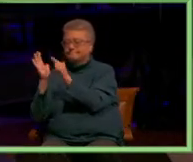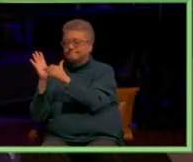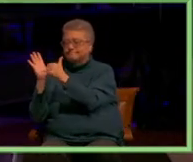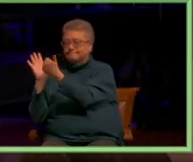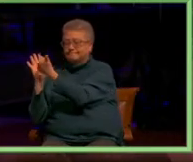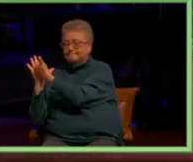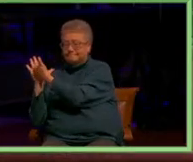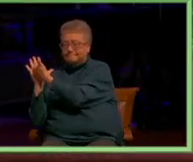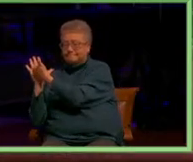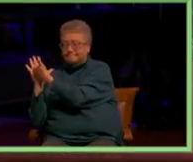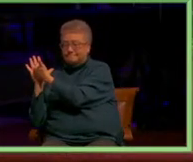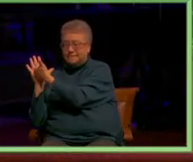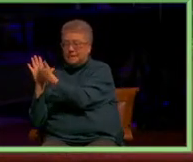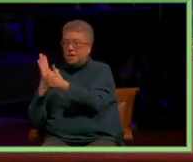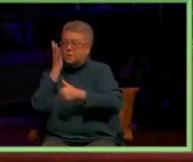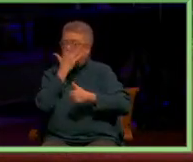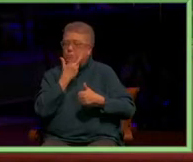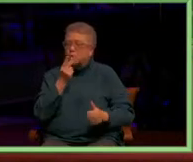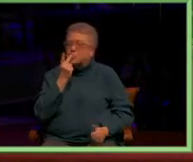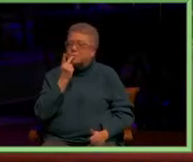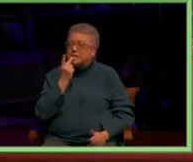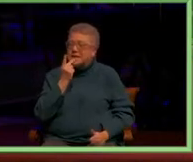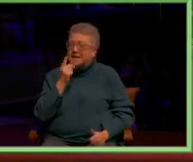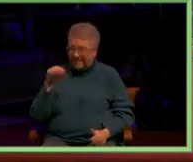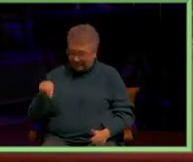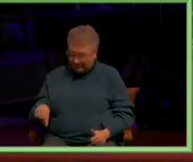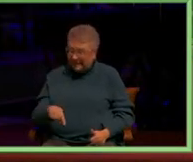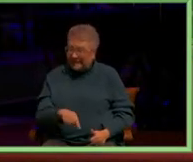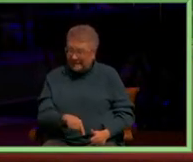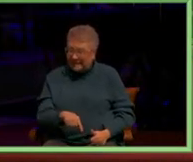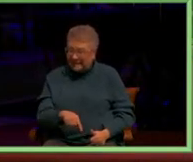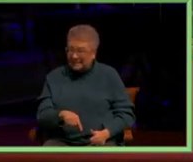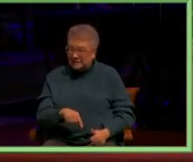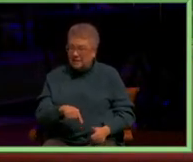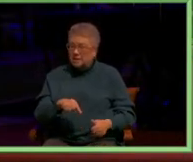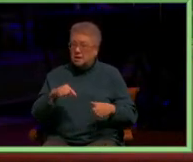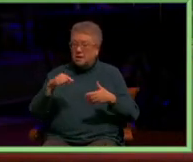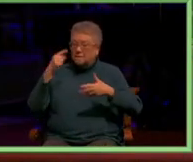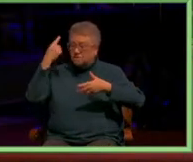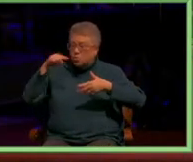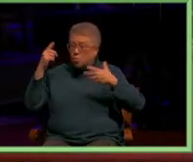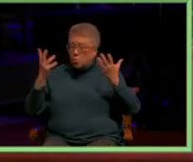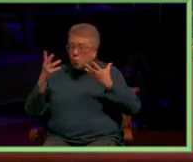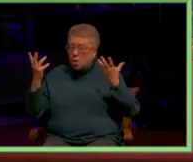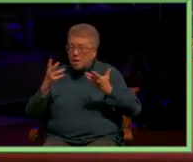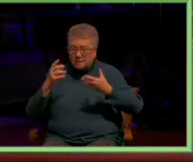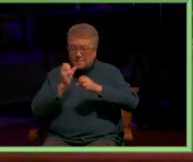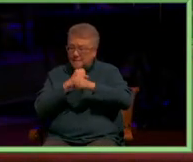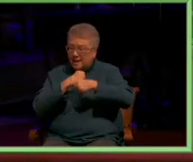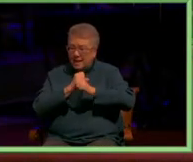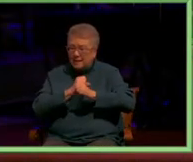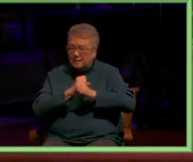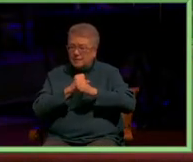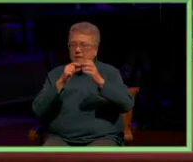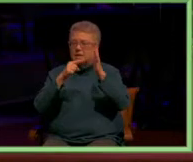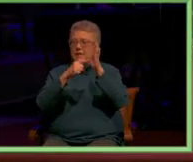Those beautiful little pink feet were fashioned for nails.